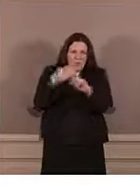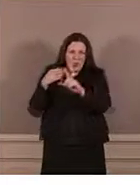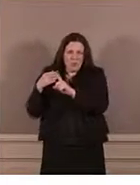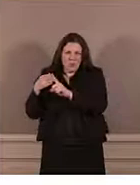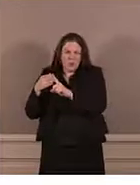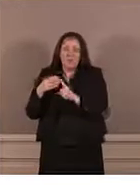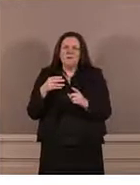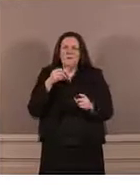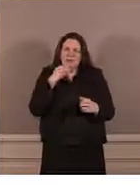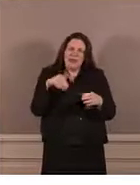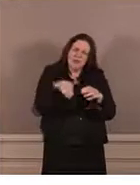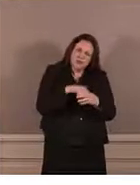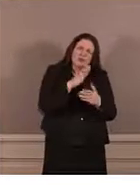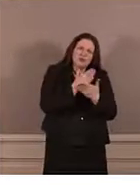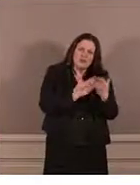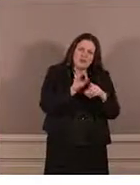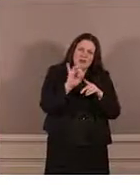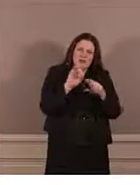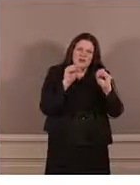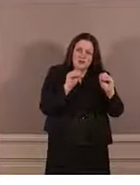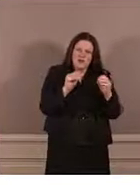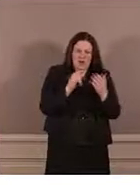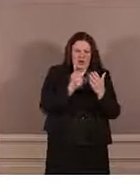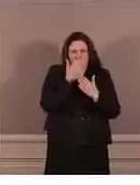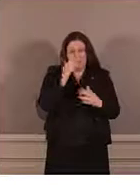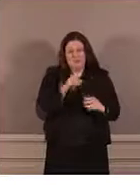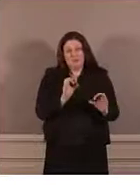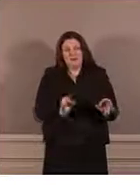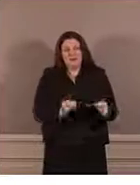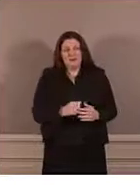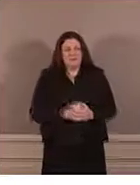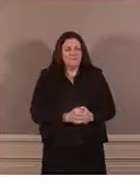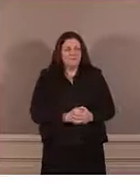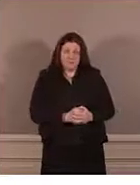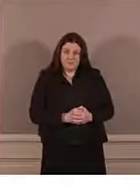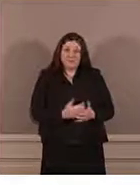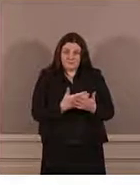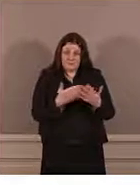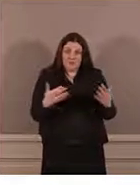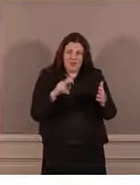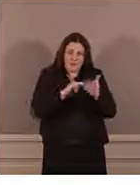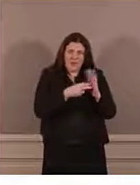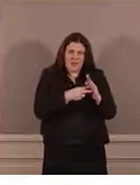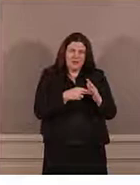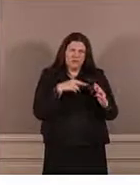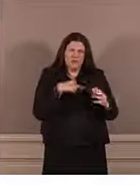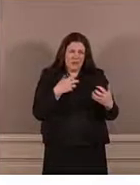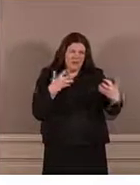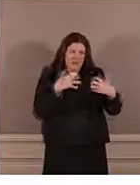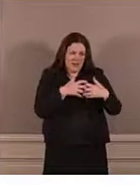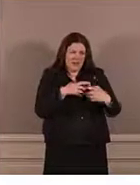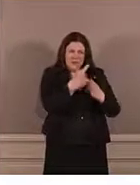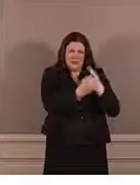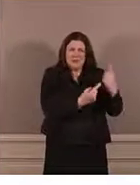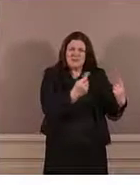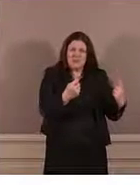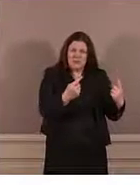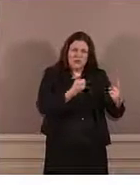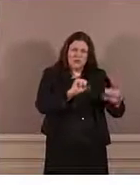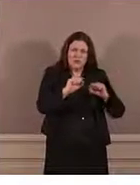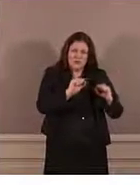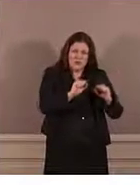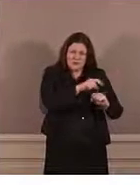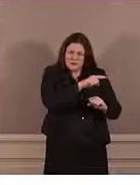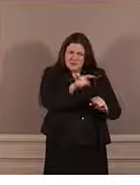some sort of education and learning. So that was great. And a lot of the plans were very much tailored to what the individual service